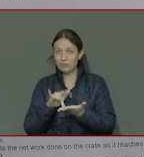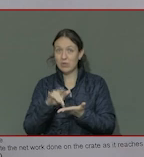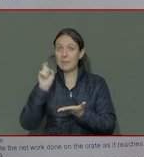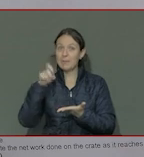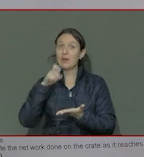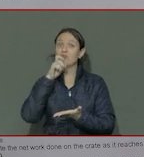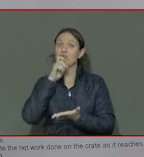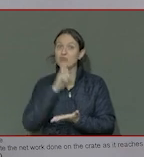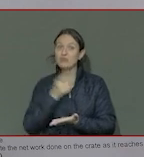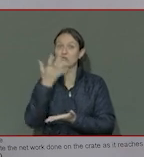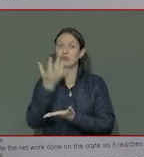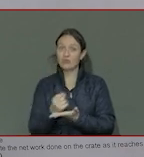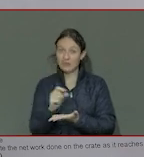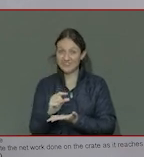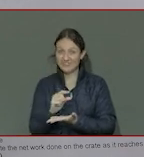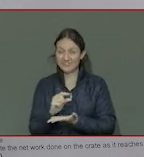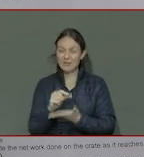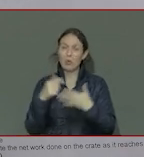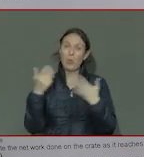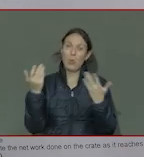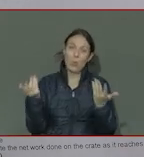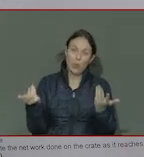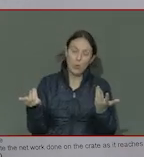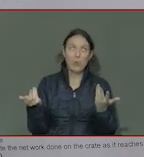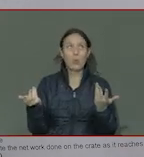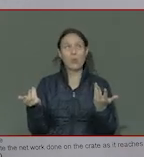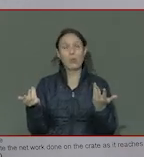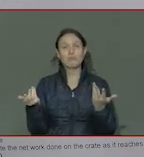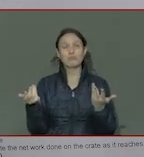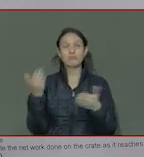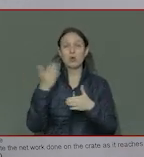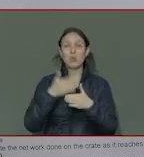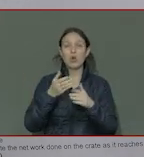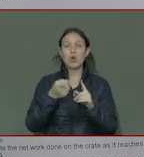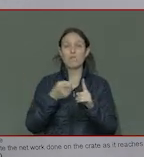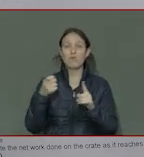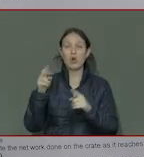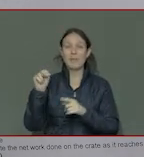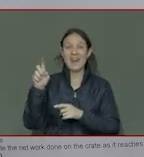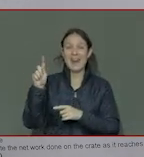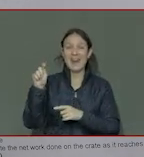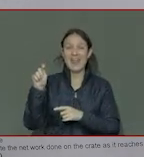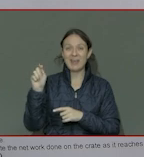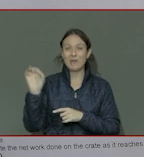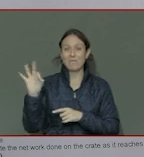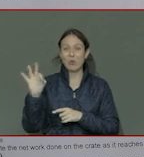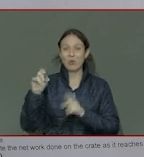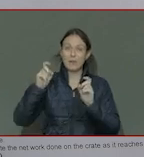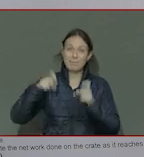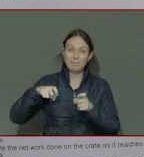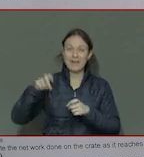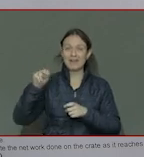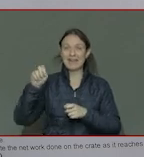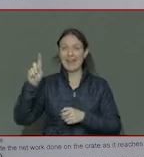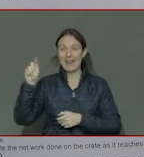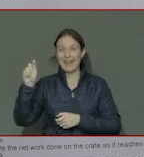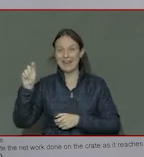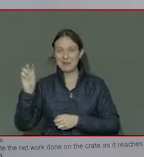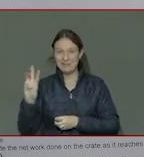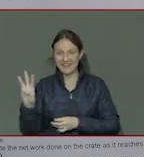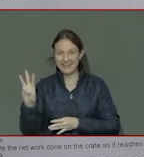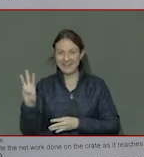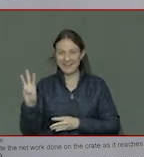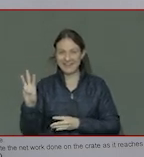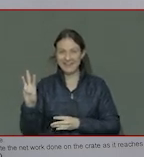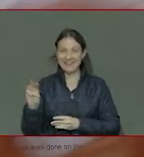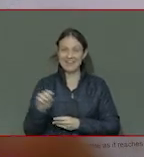gravitational force. If your work done by the net force, it must be the net work. So the W and the